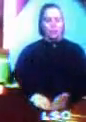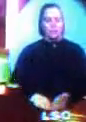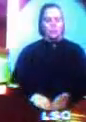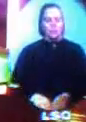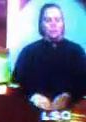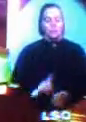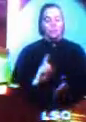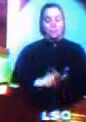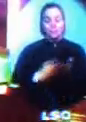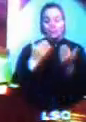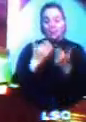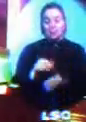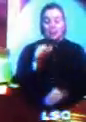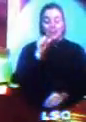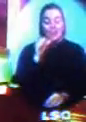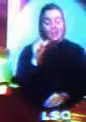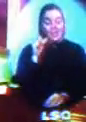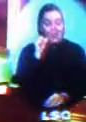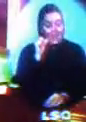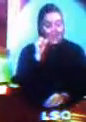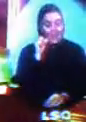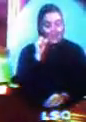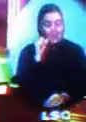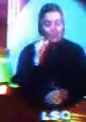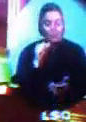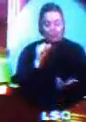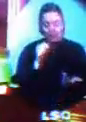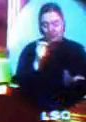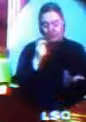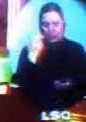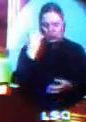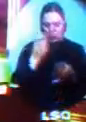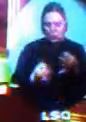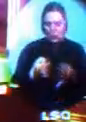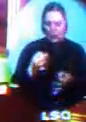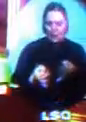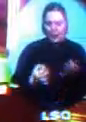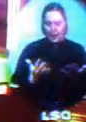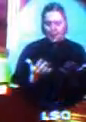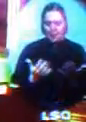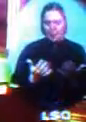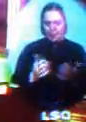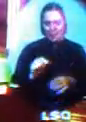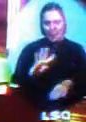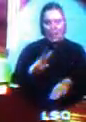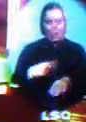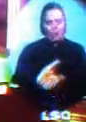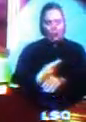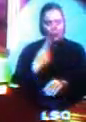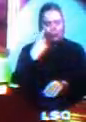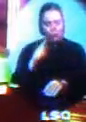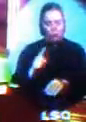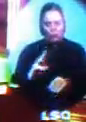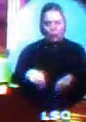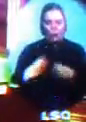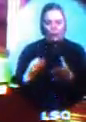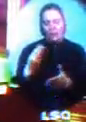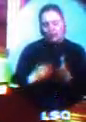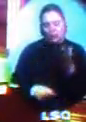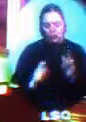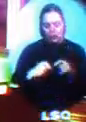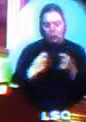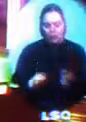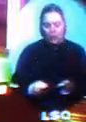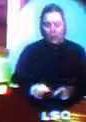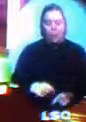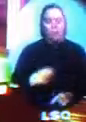Deadlock was yesterday. It's not unreasonable that the checks might take longer than 24 hours to be delivered. I would encourage